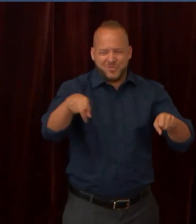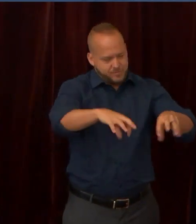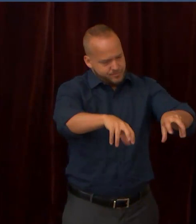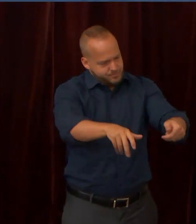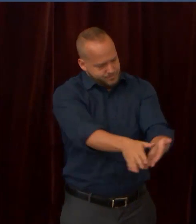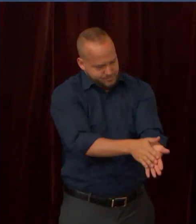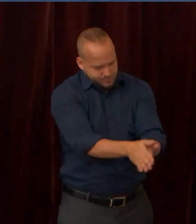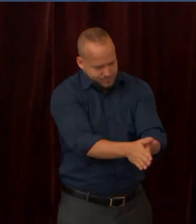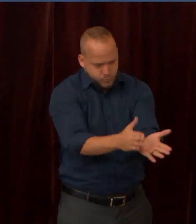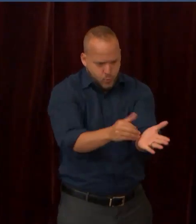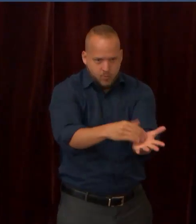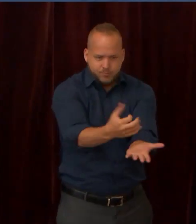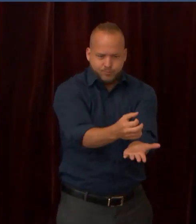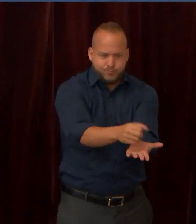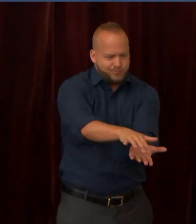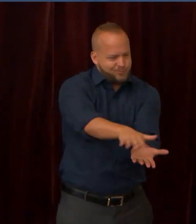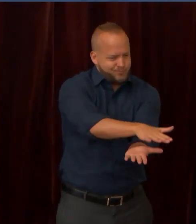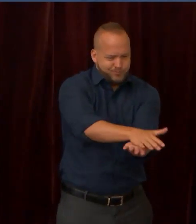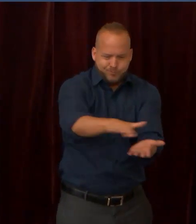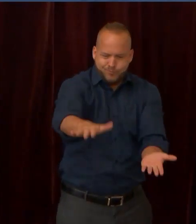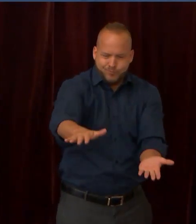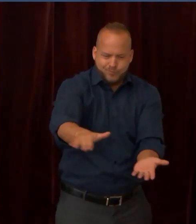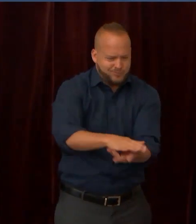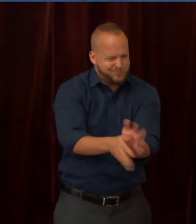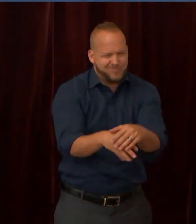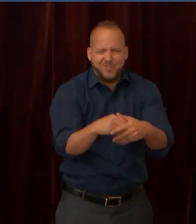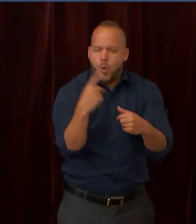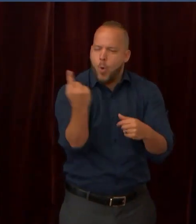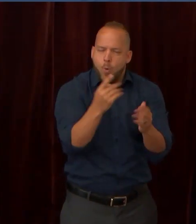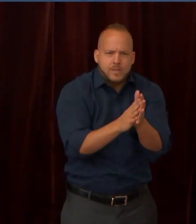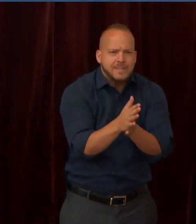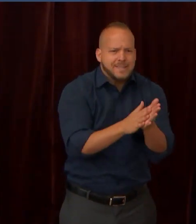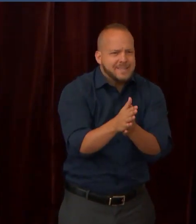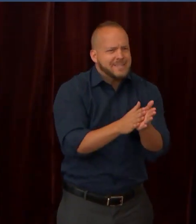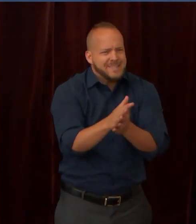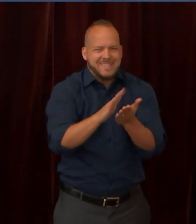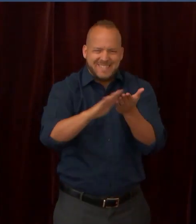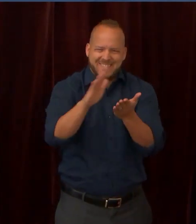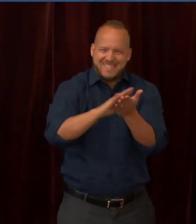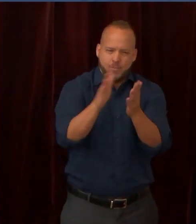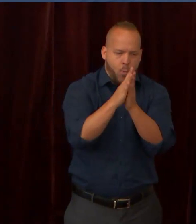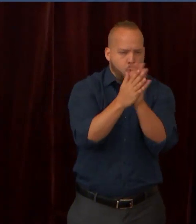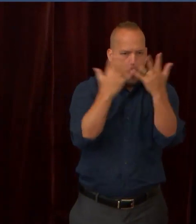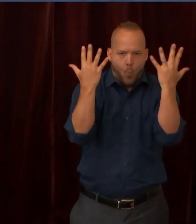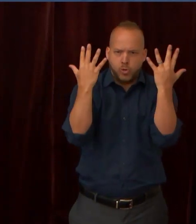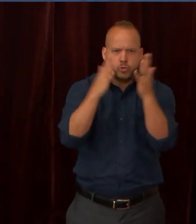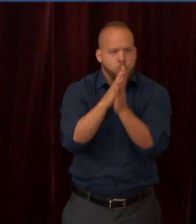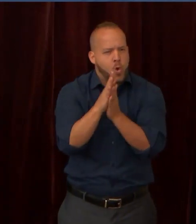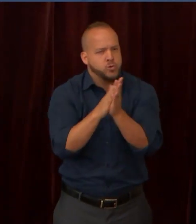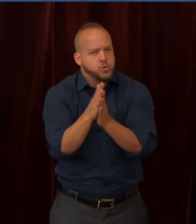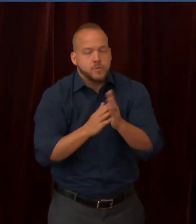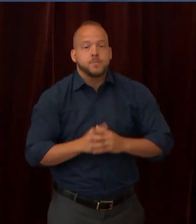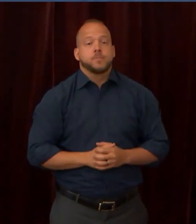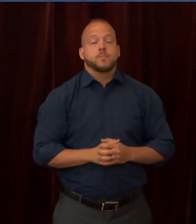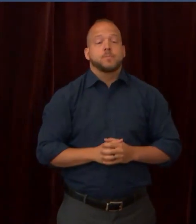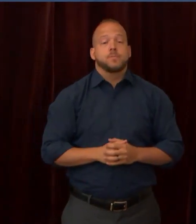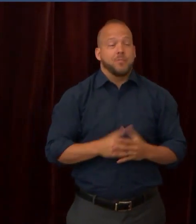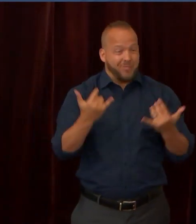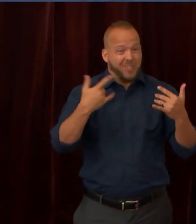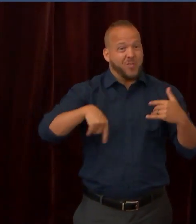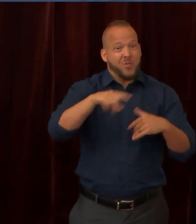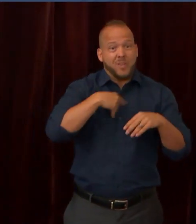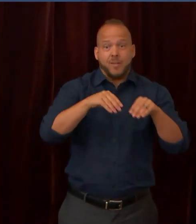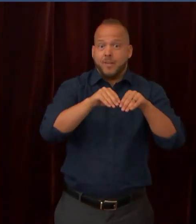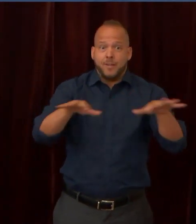additional details in the guidance we're releasing today, but that's a quick run through. And now I'd like to turn to some